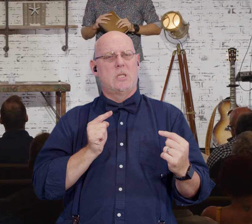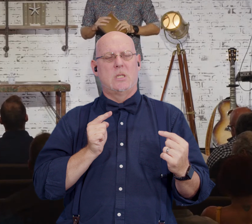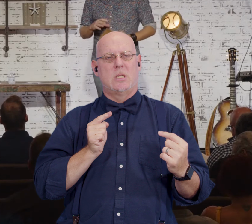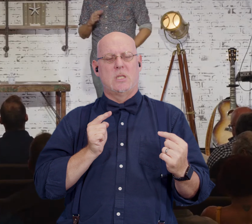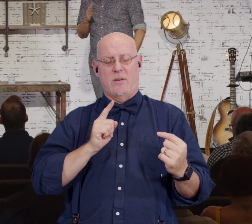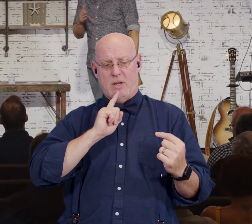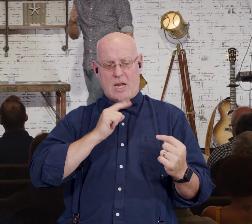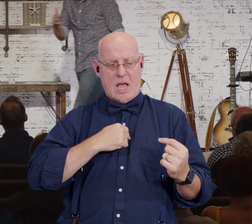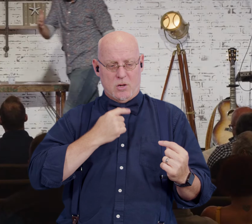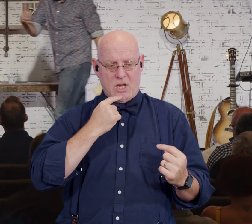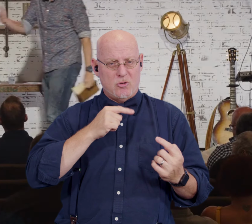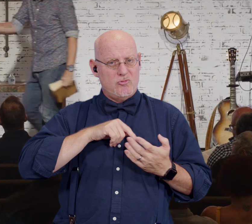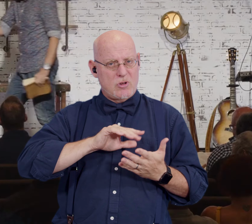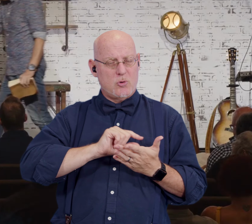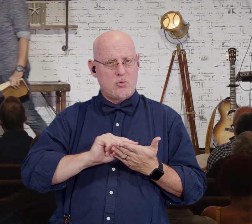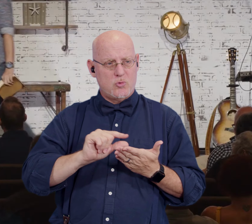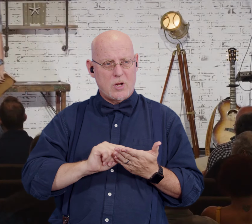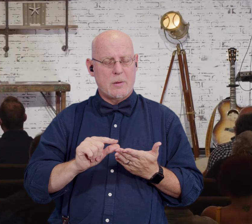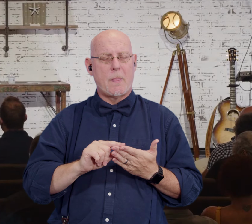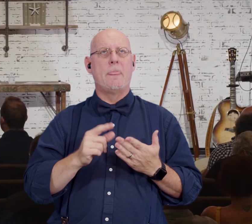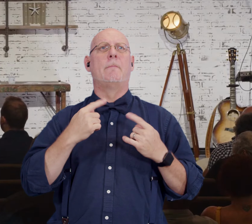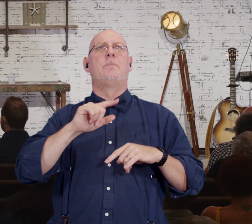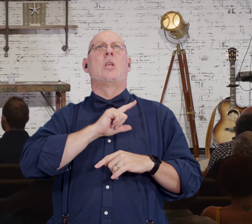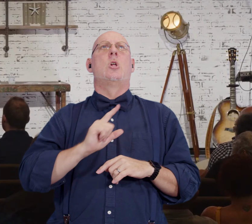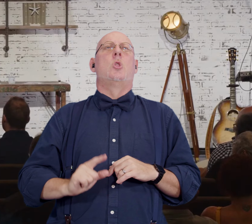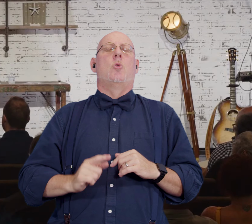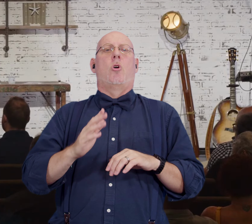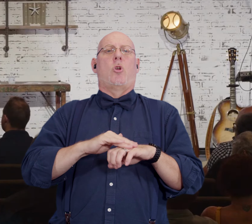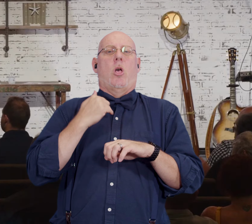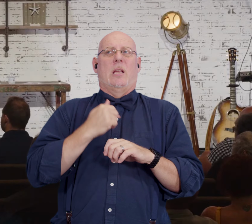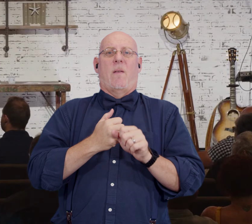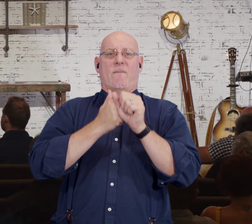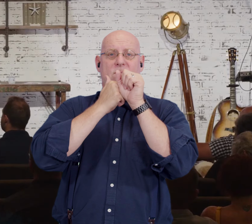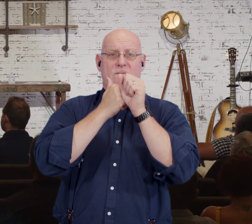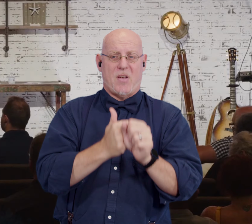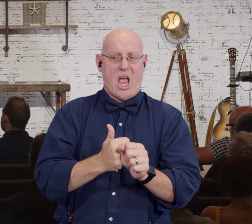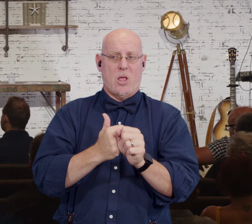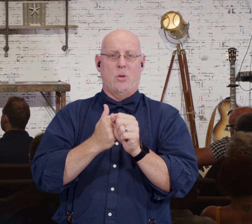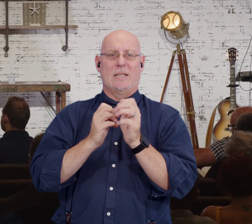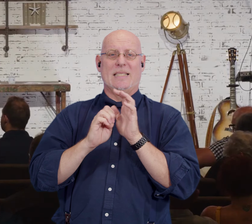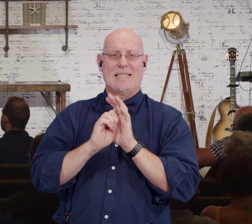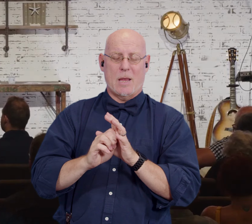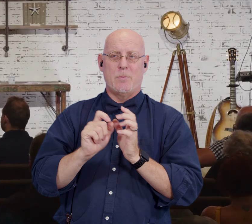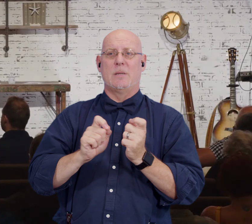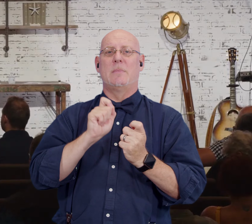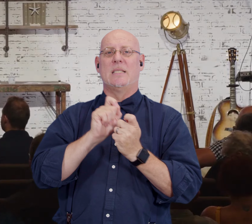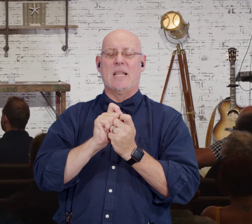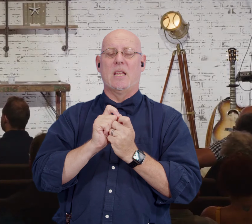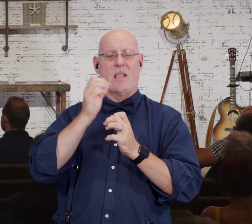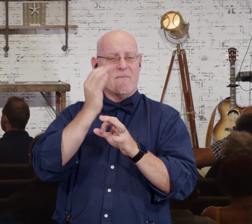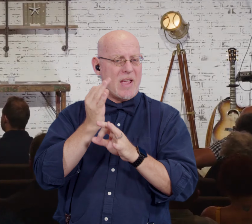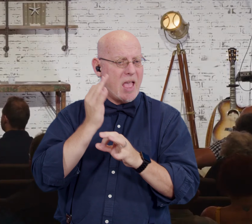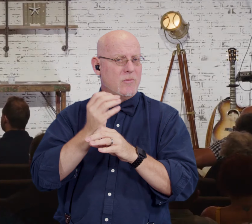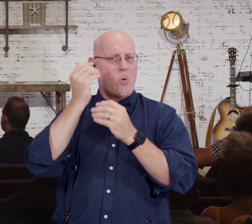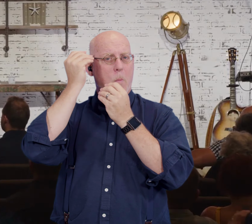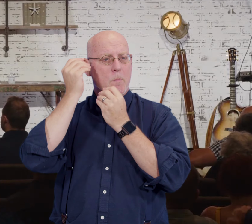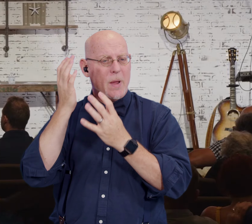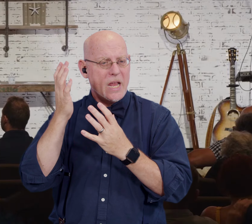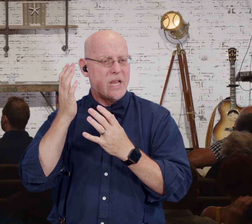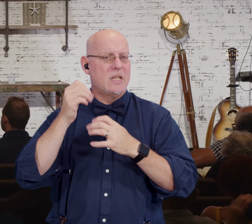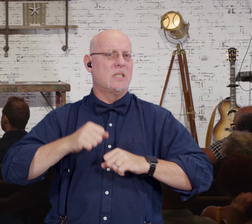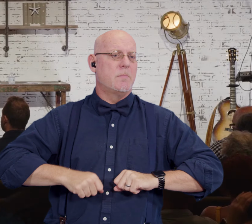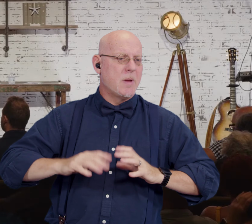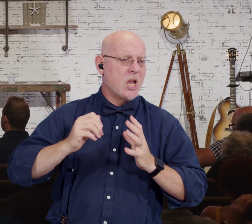here. As a matter of fact, I would argue as you study scripture, while the Lord calls us to follow the examples, particularly the faithfulness and obedience